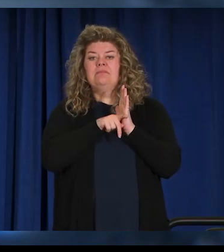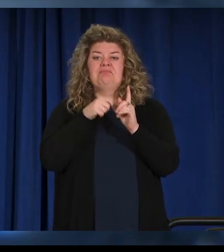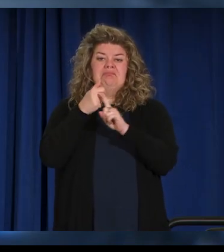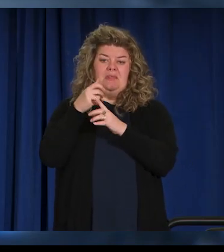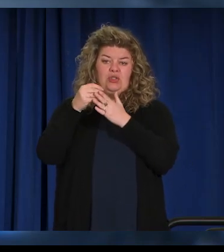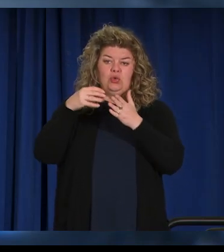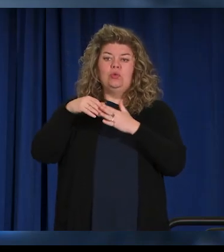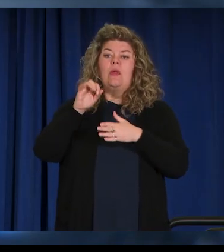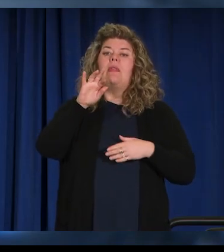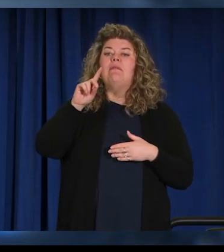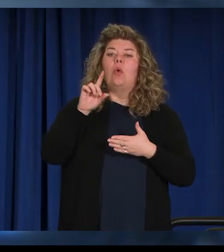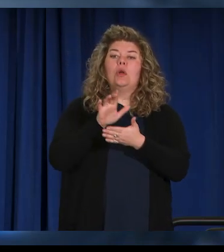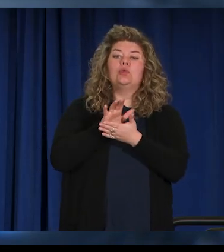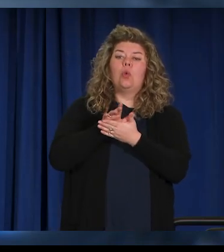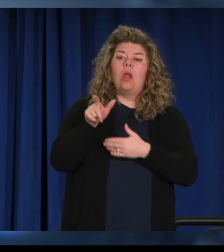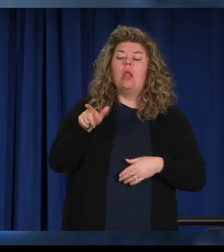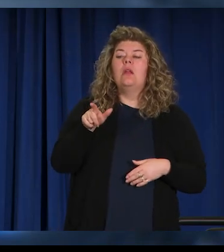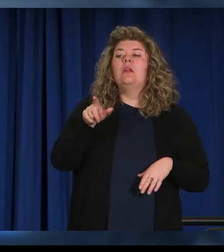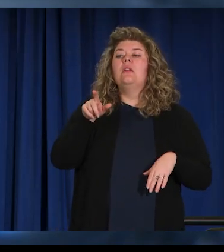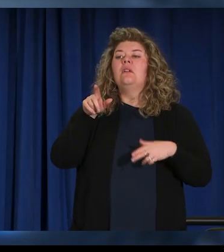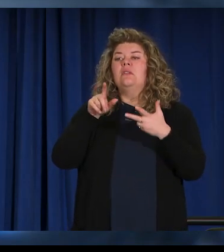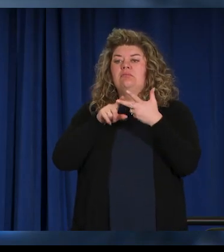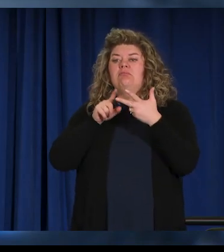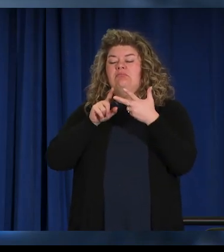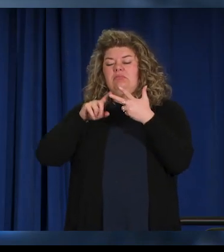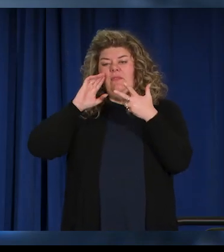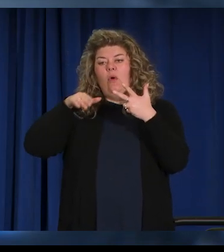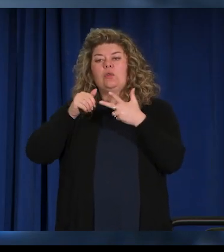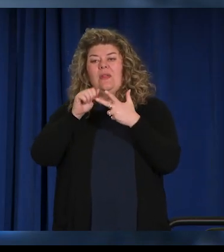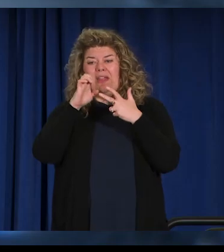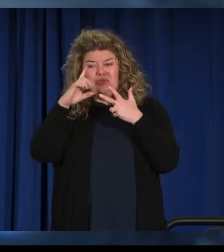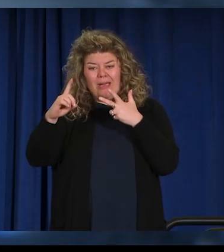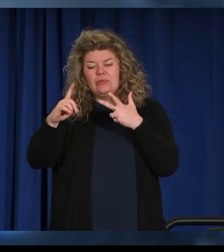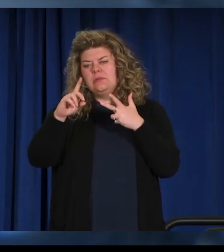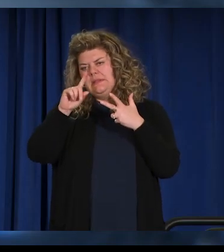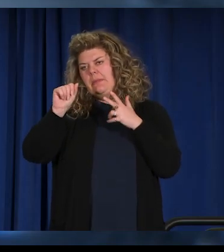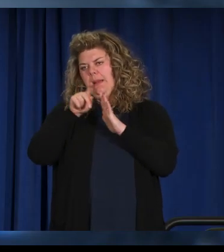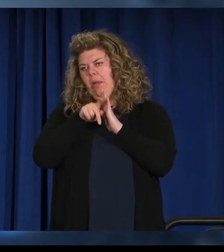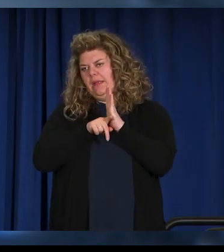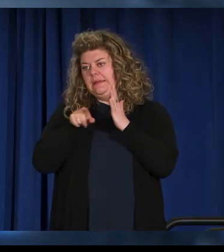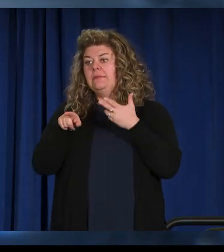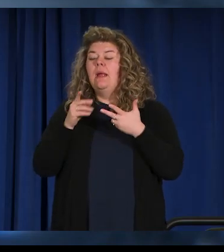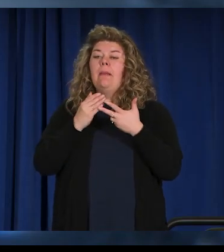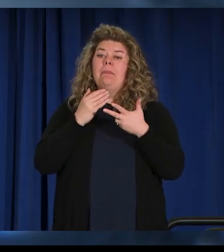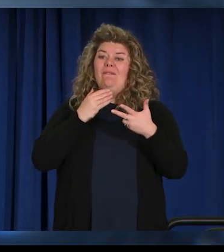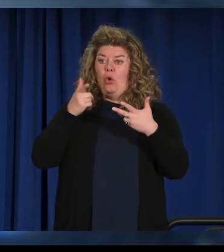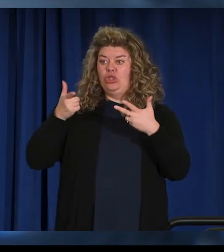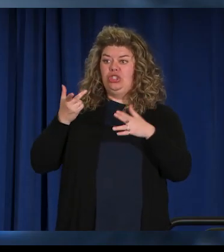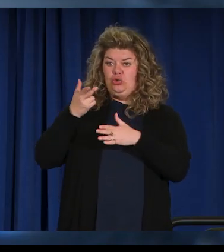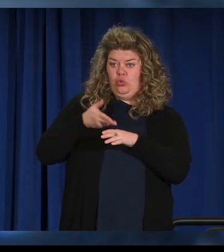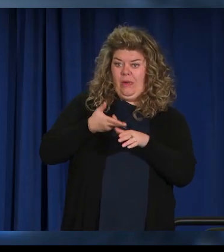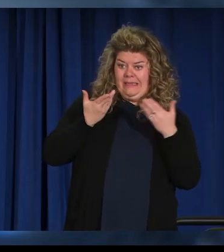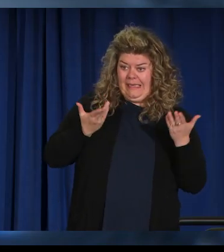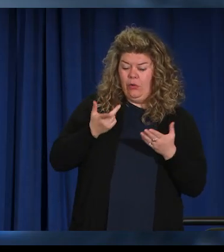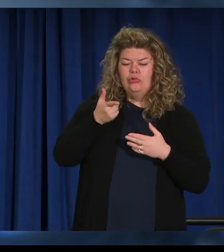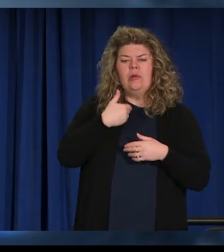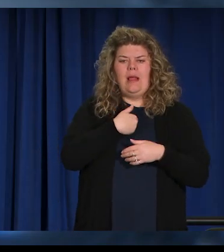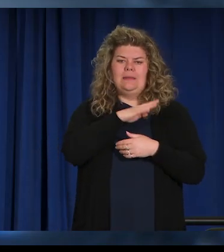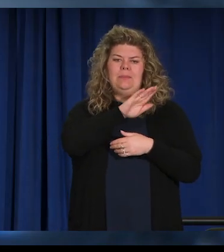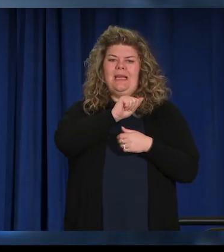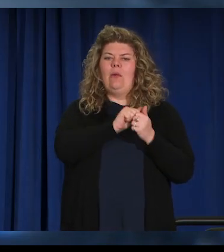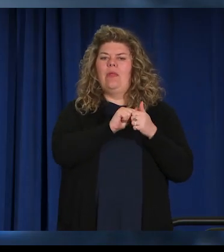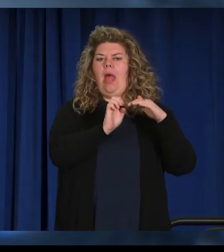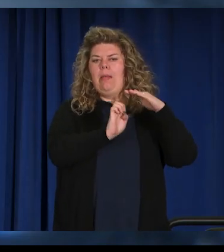Ford School, focused on education and disability policy. Before joining the University of Michigan, she received her BA in